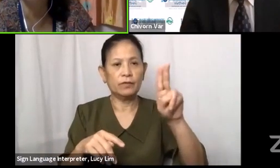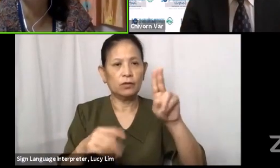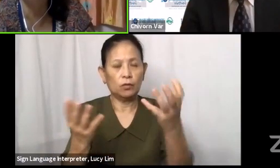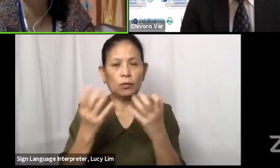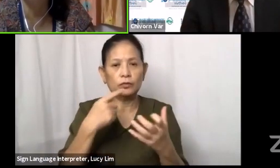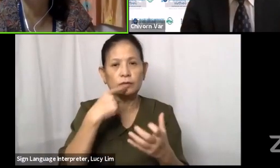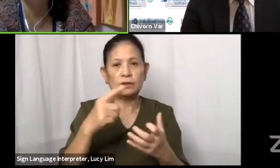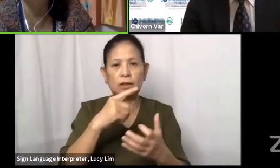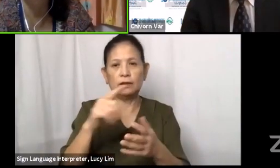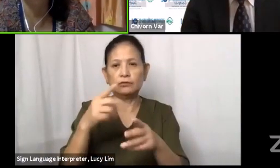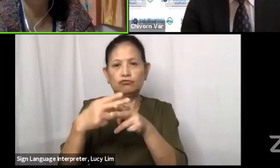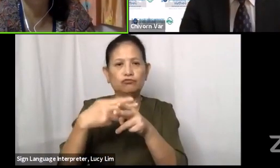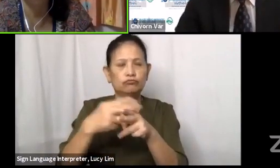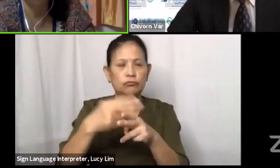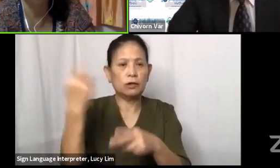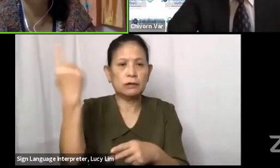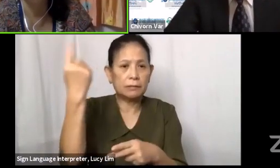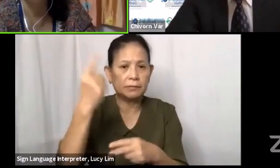short comment from you?